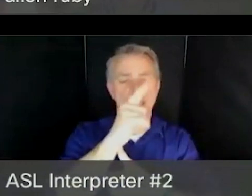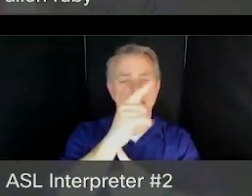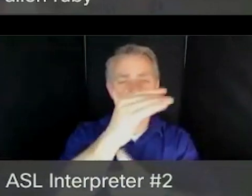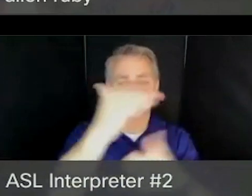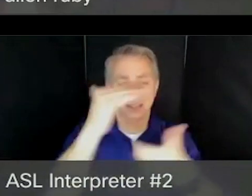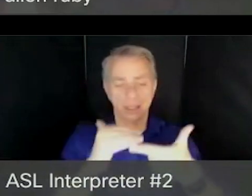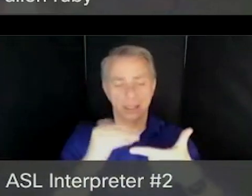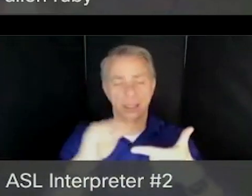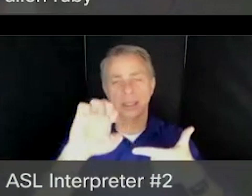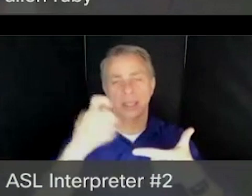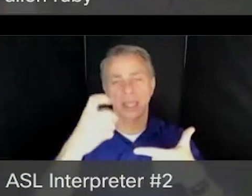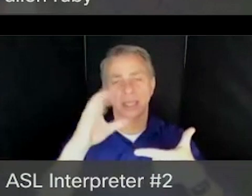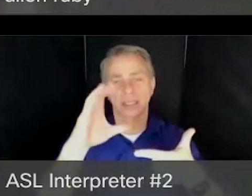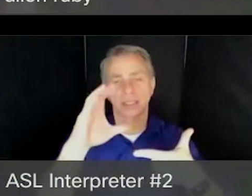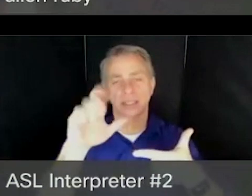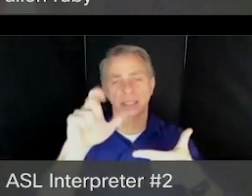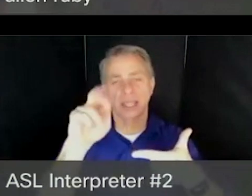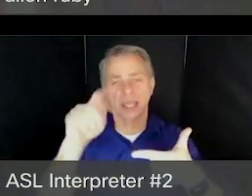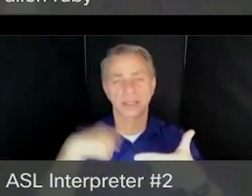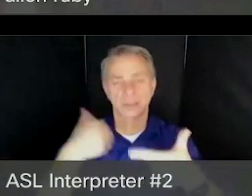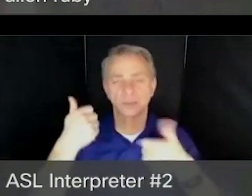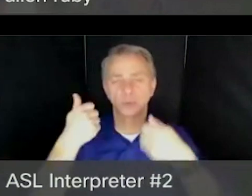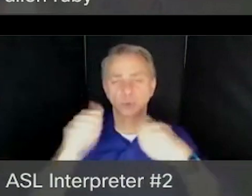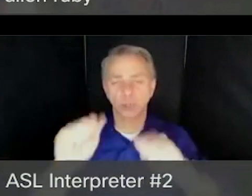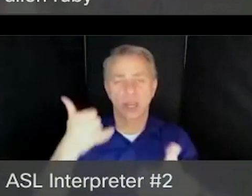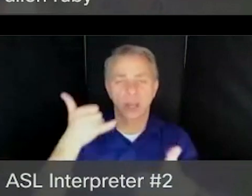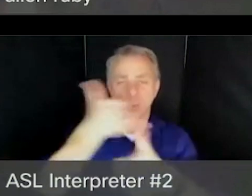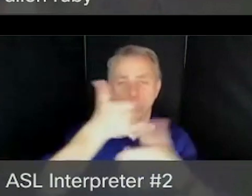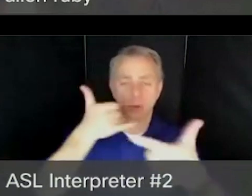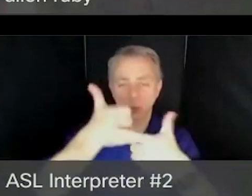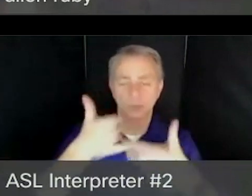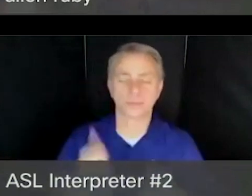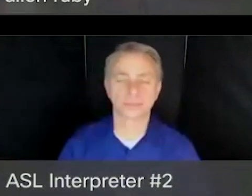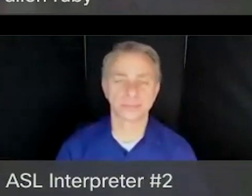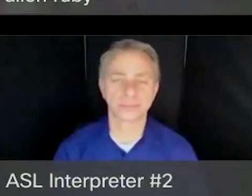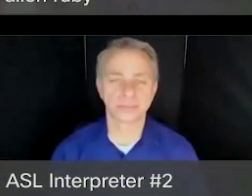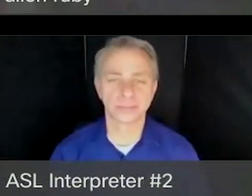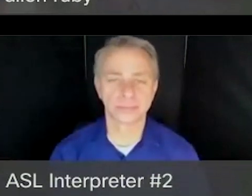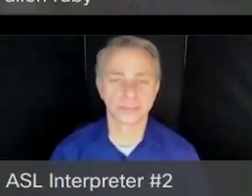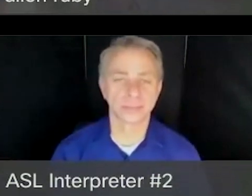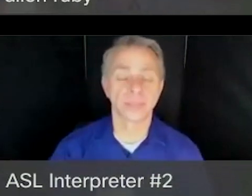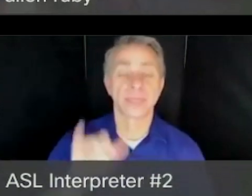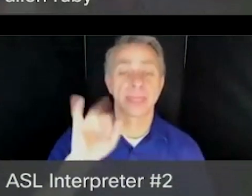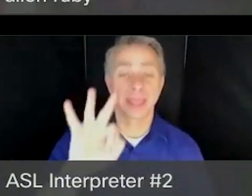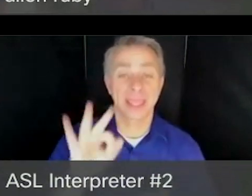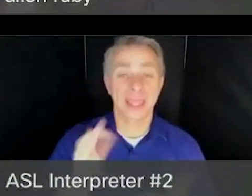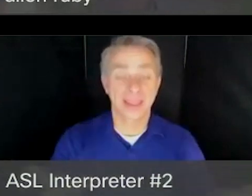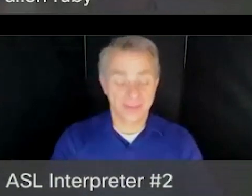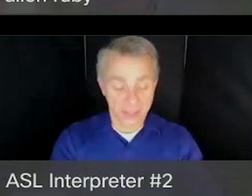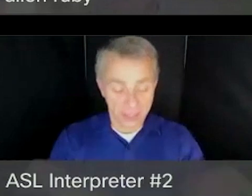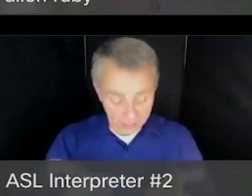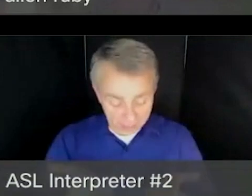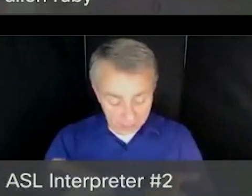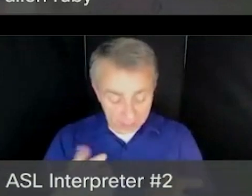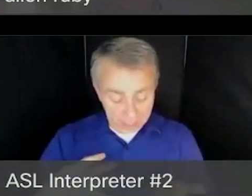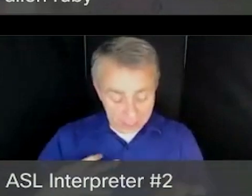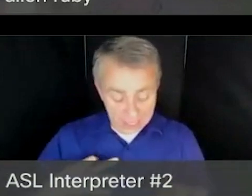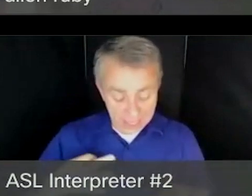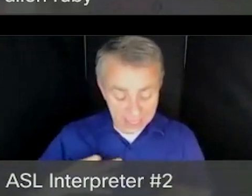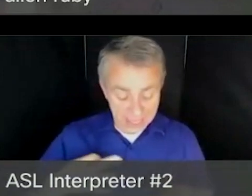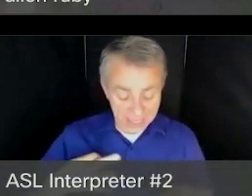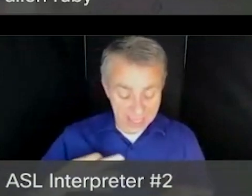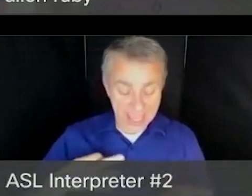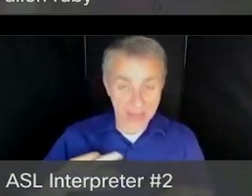If your application is reviewed by the 2 to 3 panel members that does not go to the full panel, you will get those panel